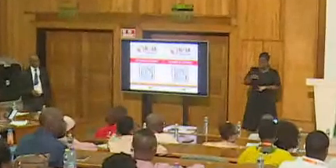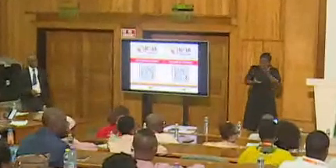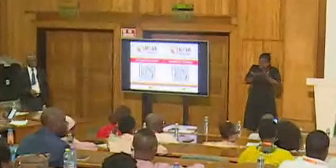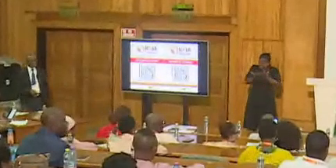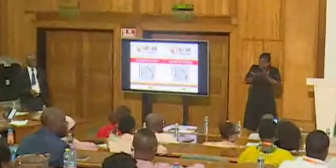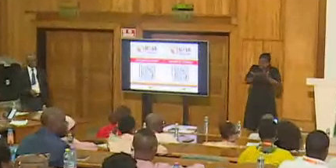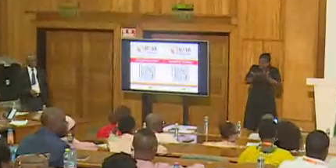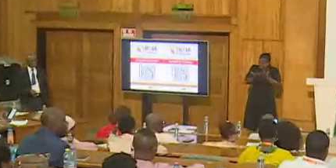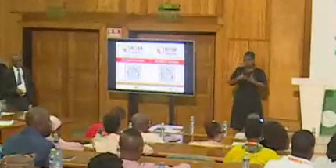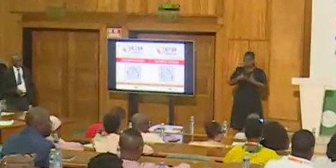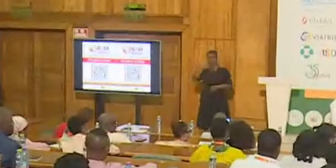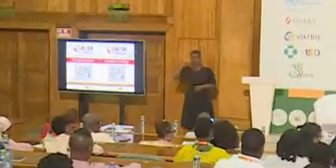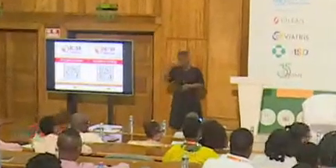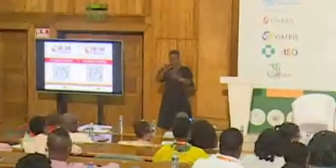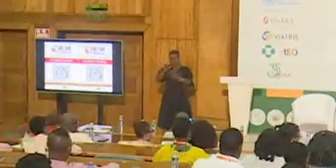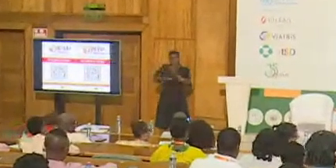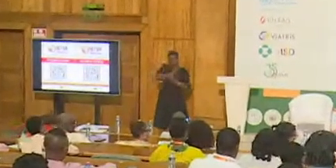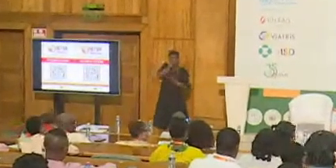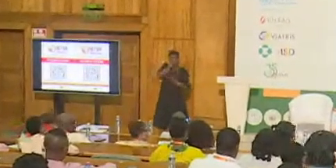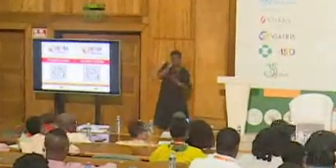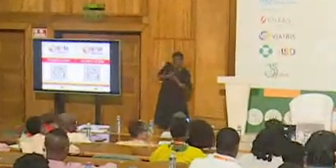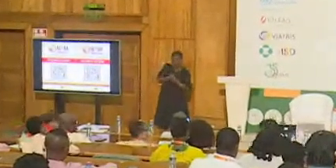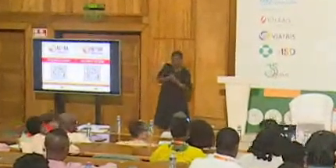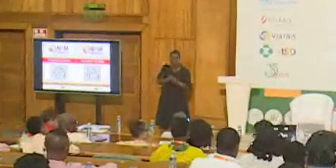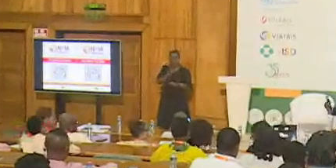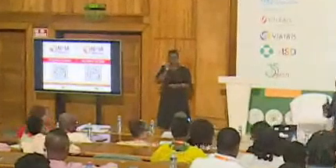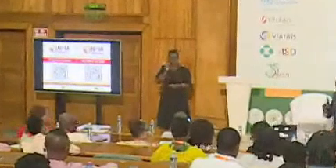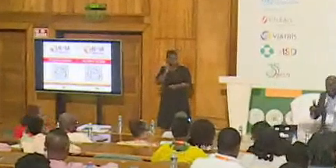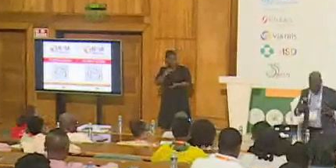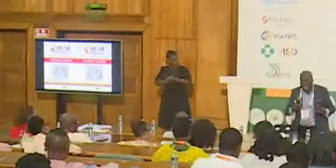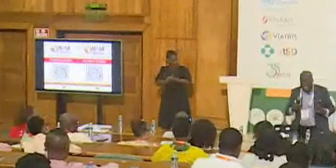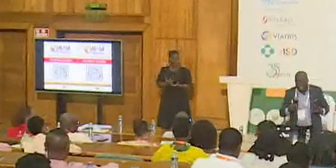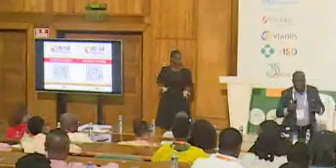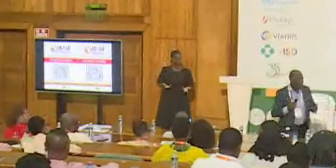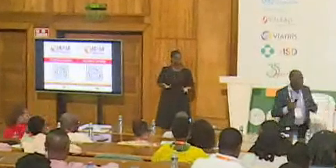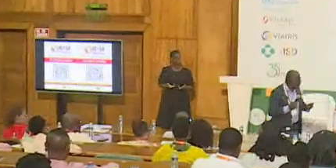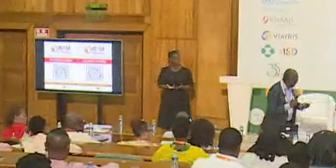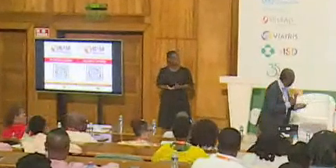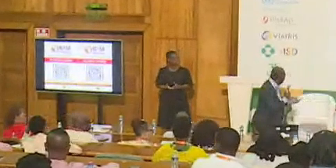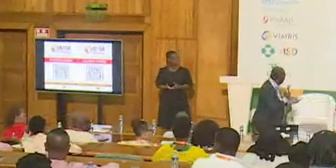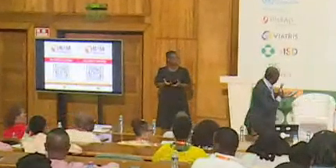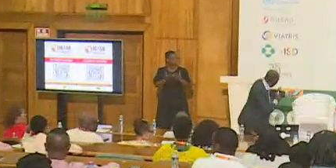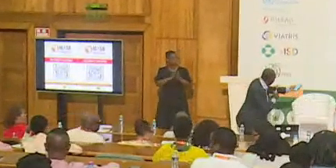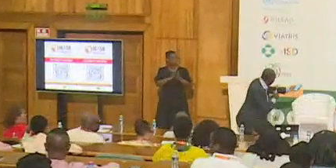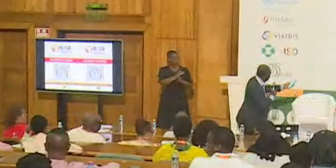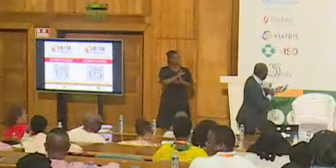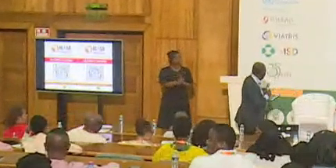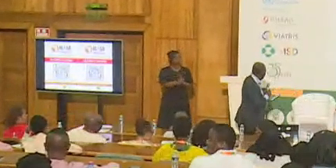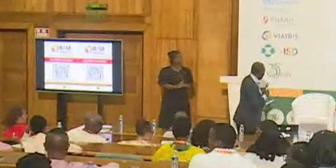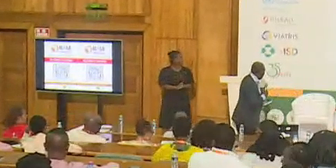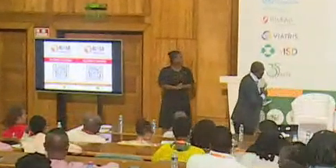decreased sensitivity and specificity? That is the crux of the matter. Okay, so,